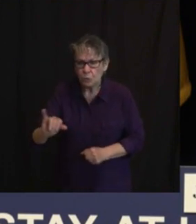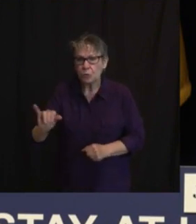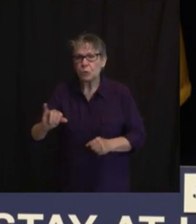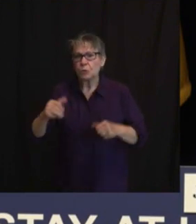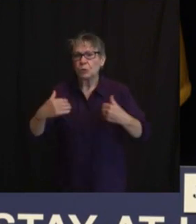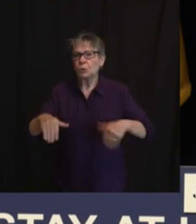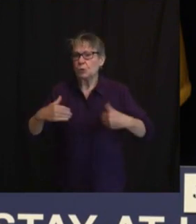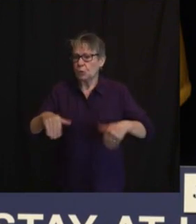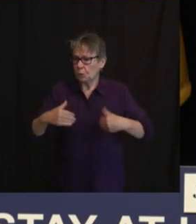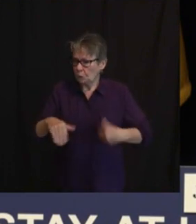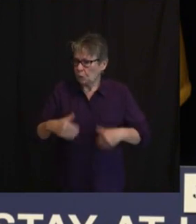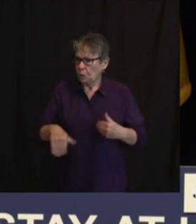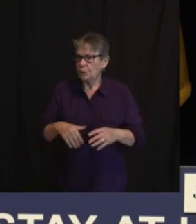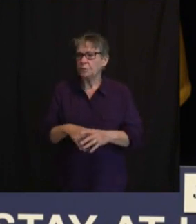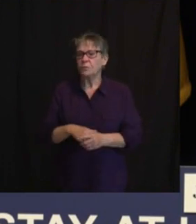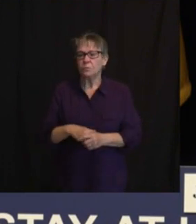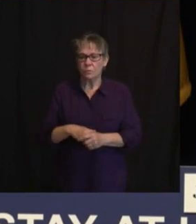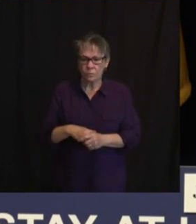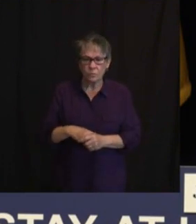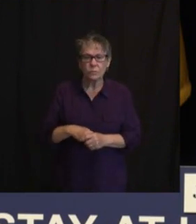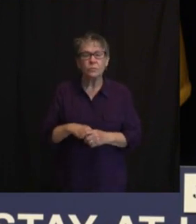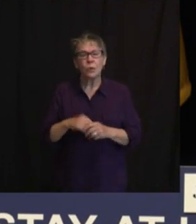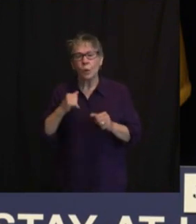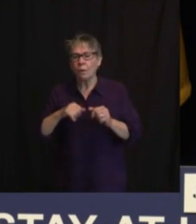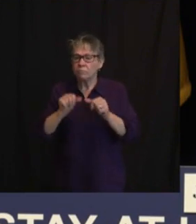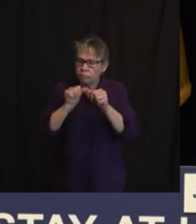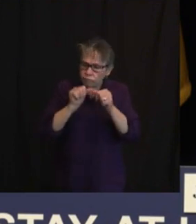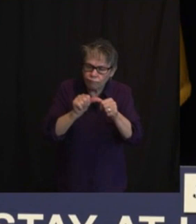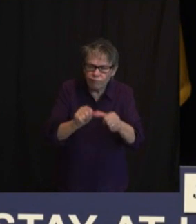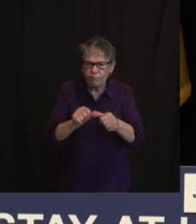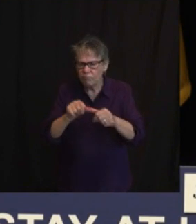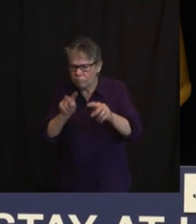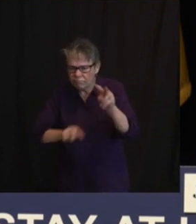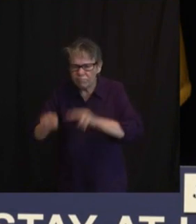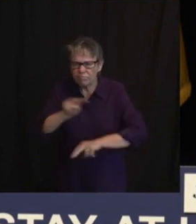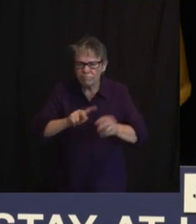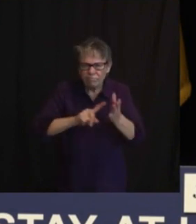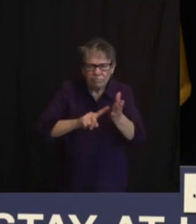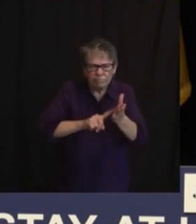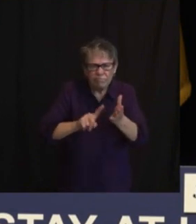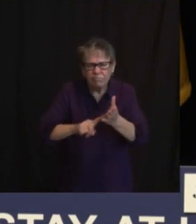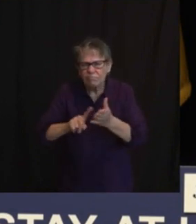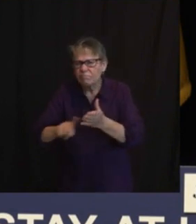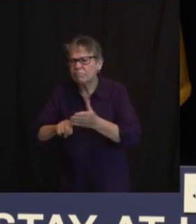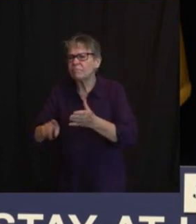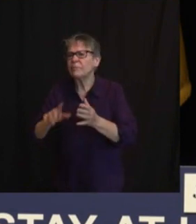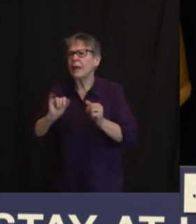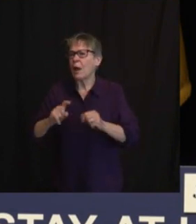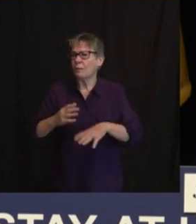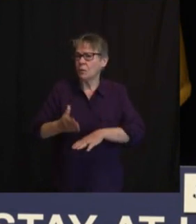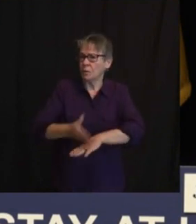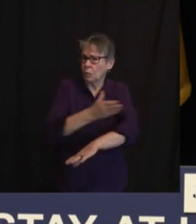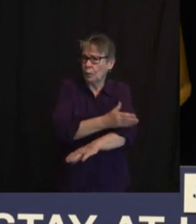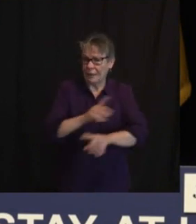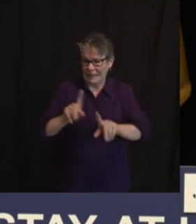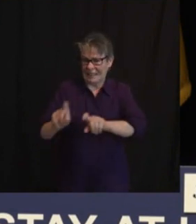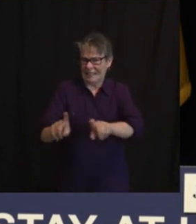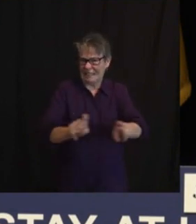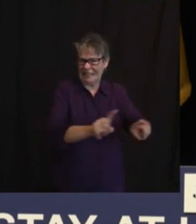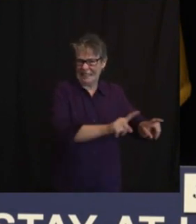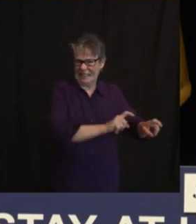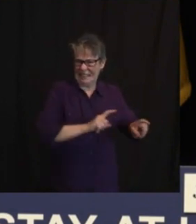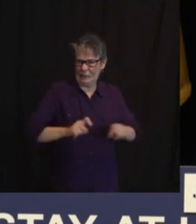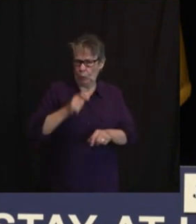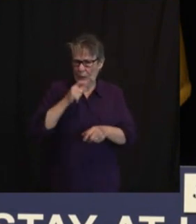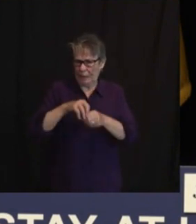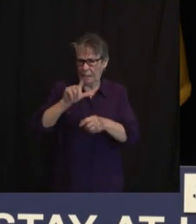protocols, inspections, and testing at all long-term care facilities while this review takes place. So we are